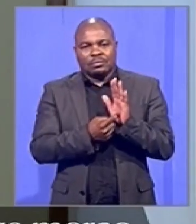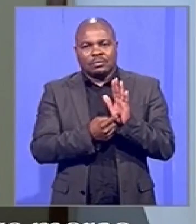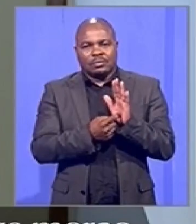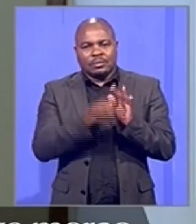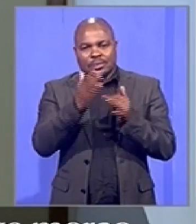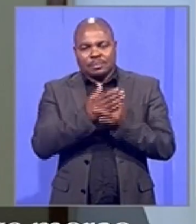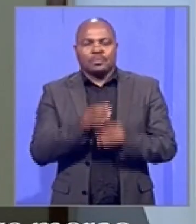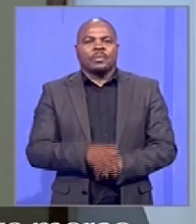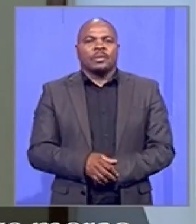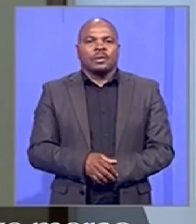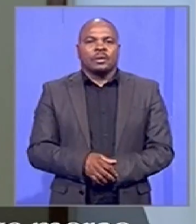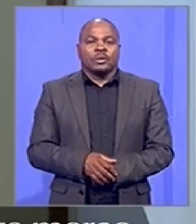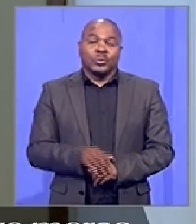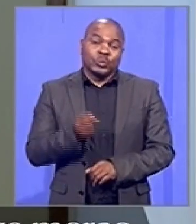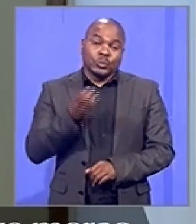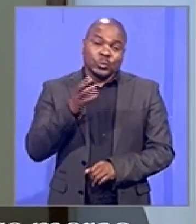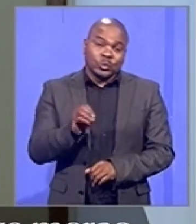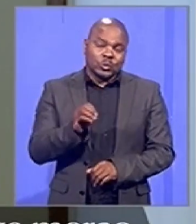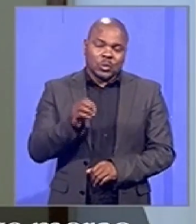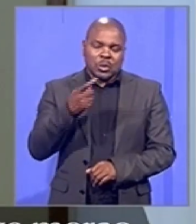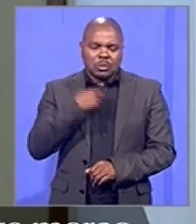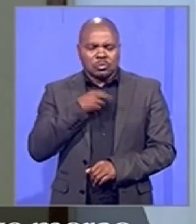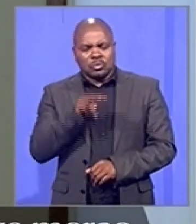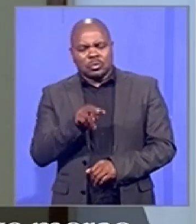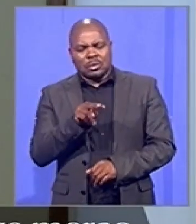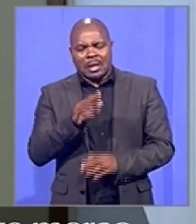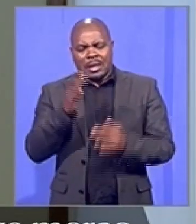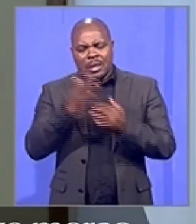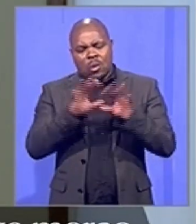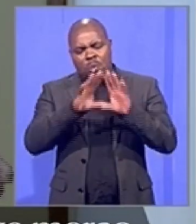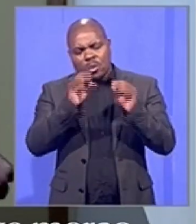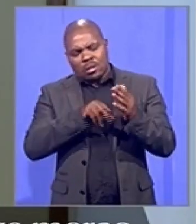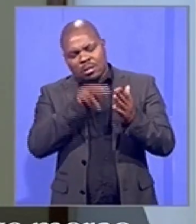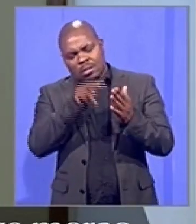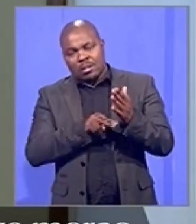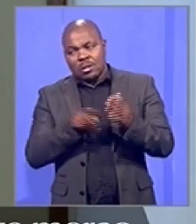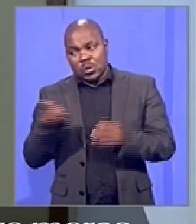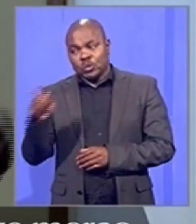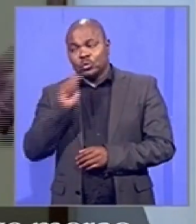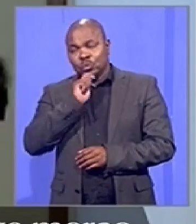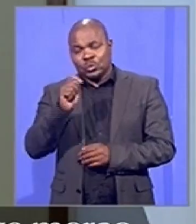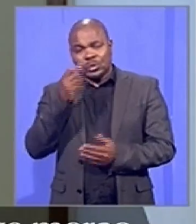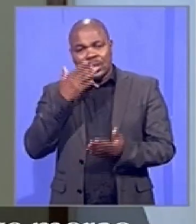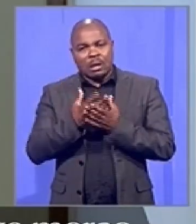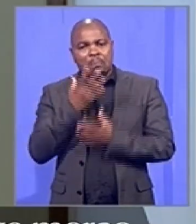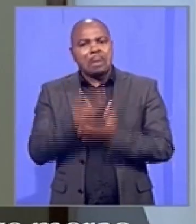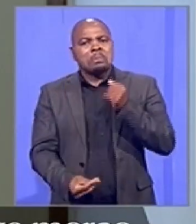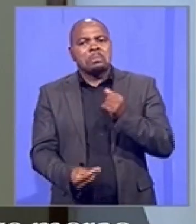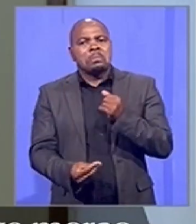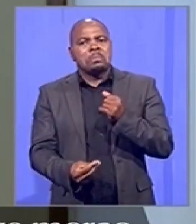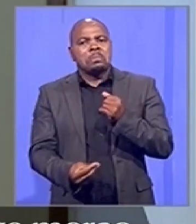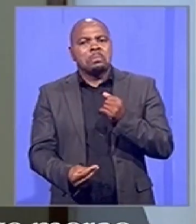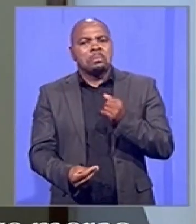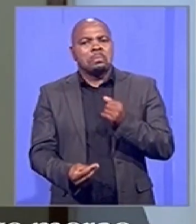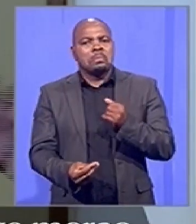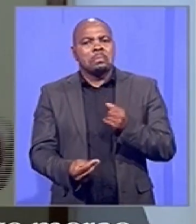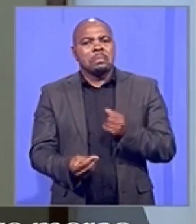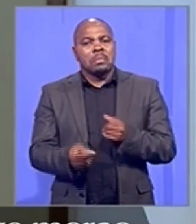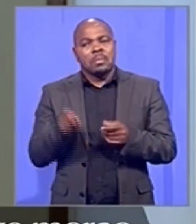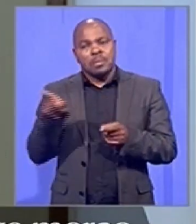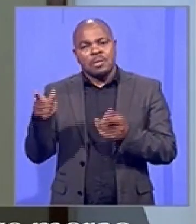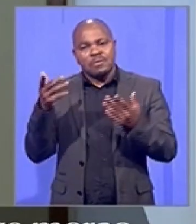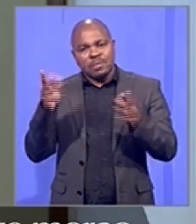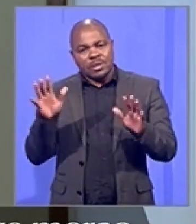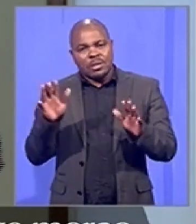offense worship. So, by looking at the offense itself, she can evade to attend trial. She even evade